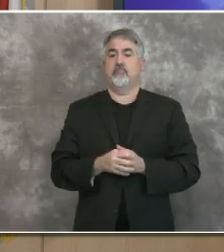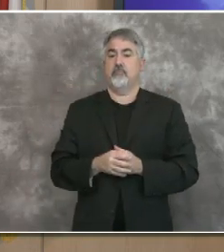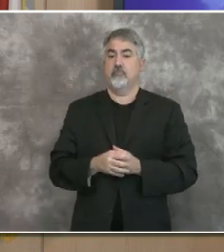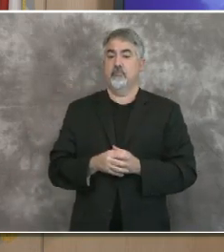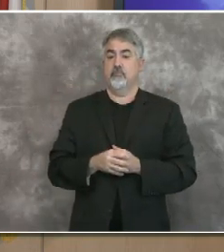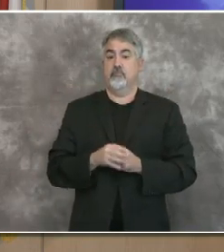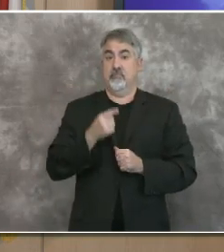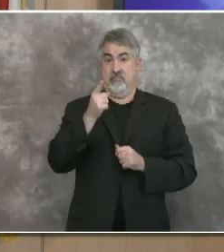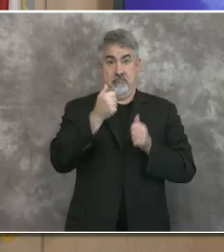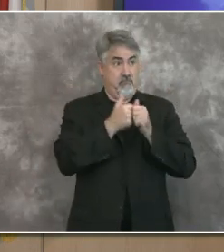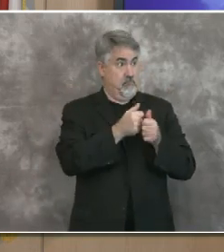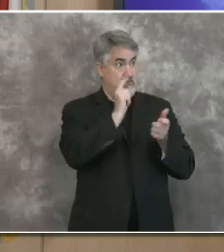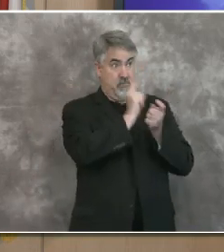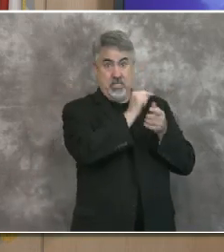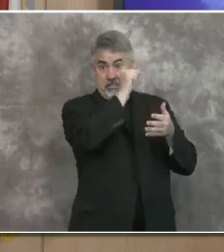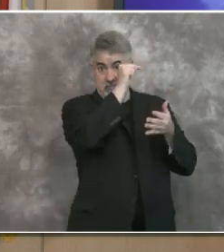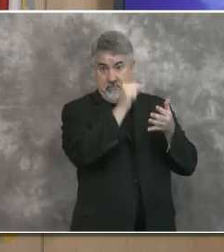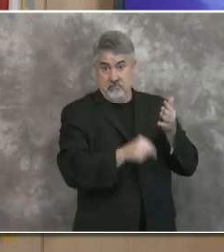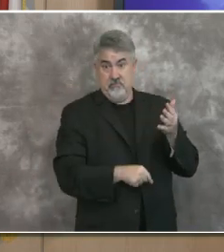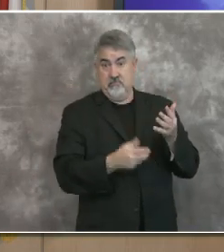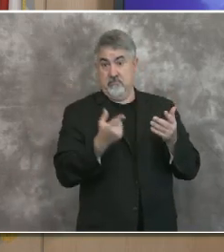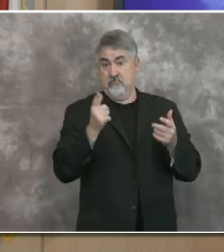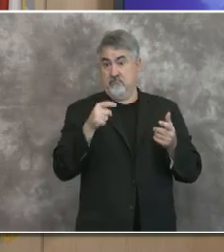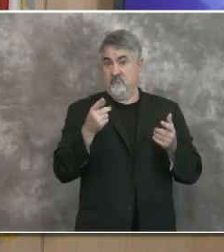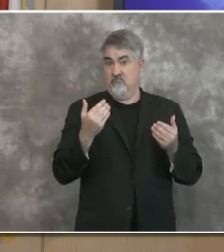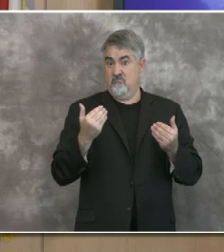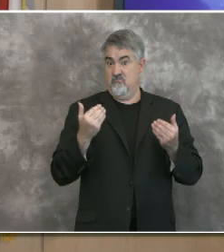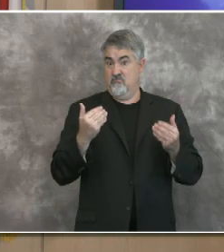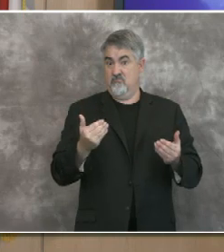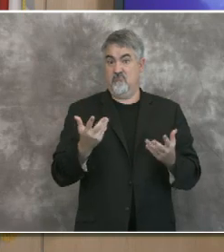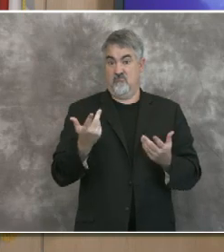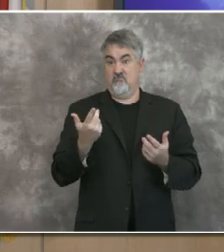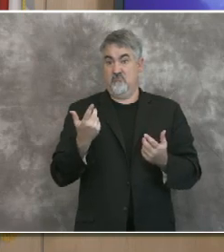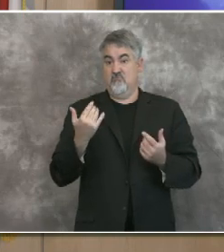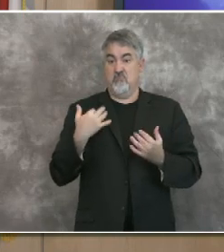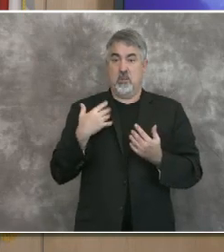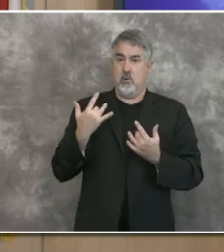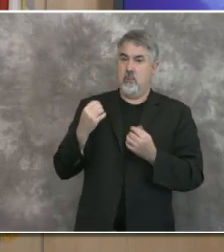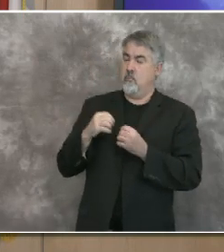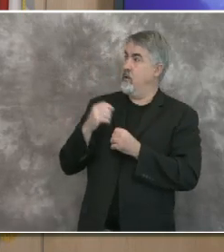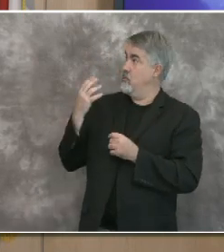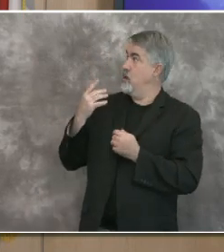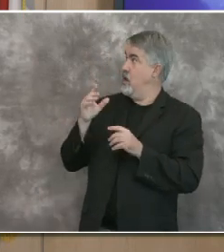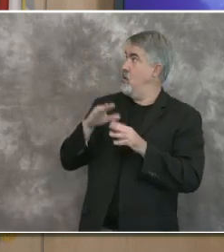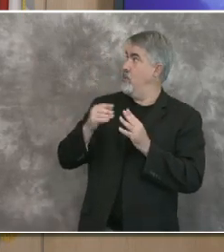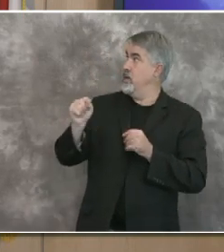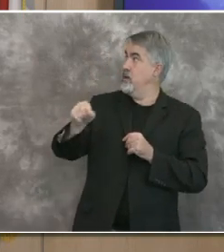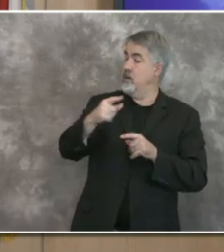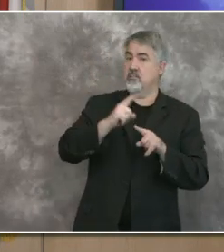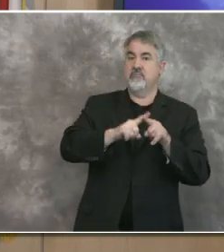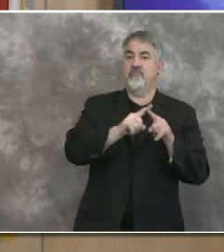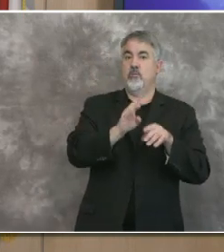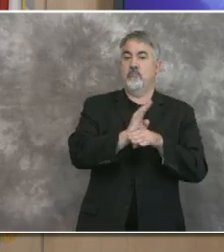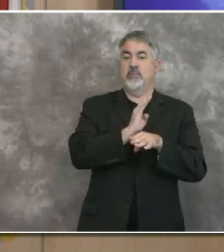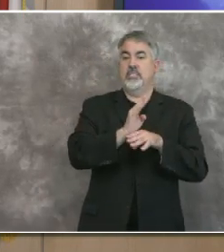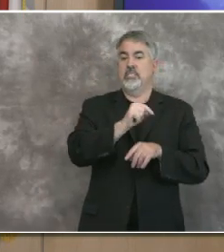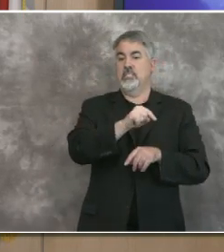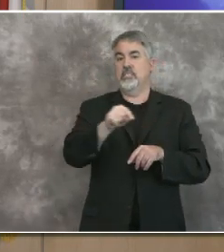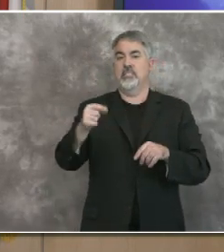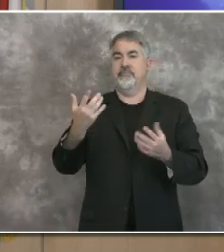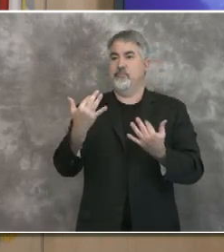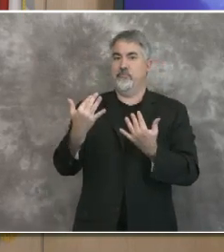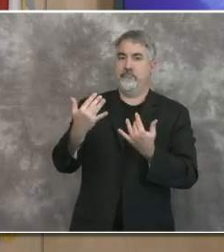and posting that is the only thing you need to do. We will await further guidance from the state about other entities and sectors that can